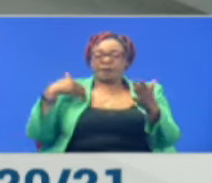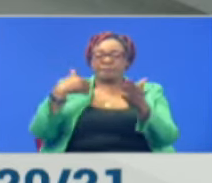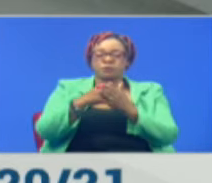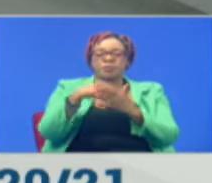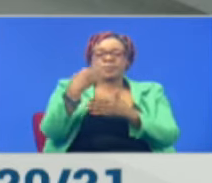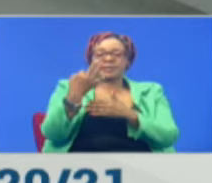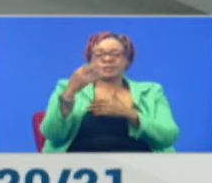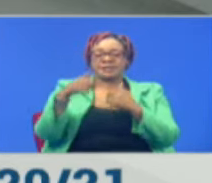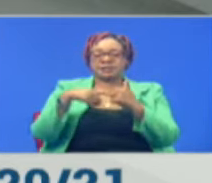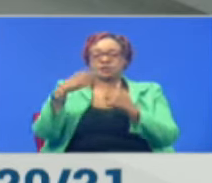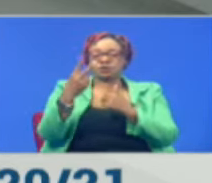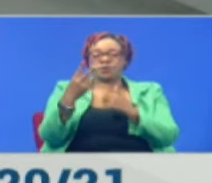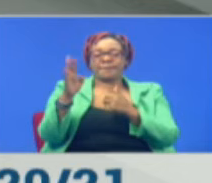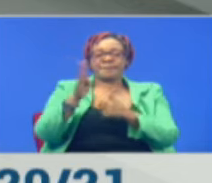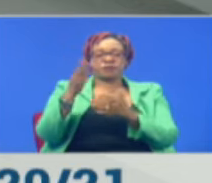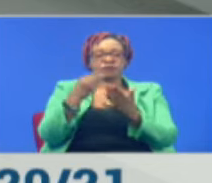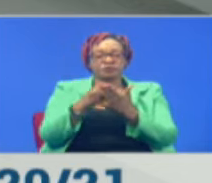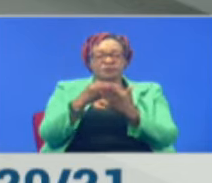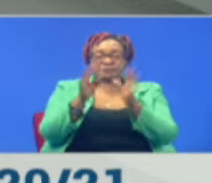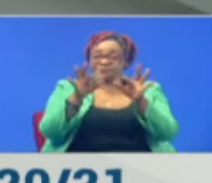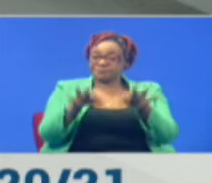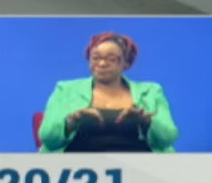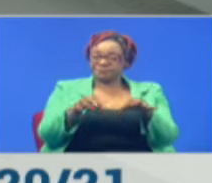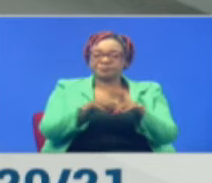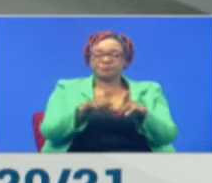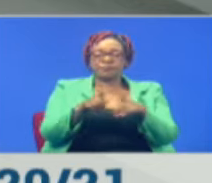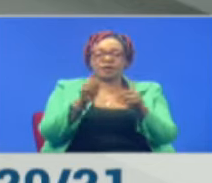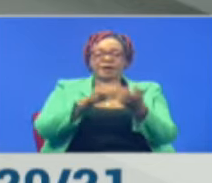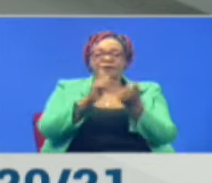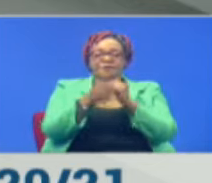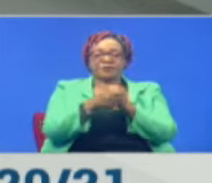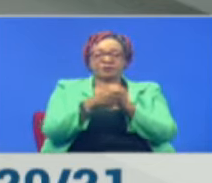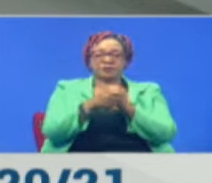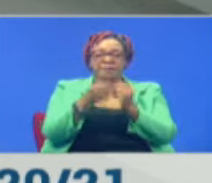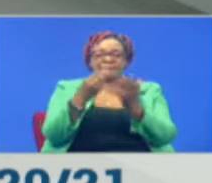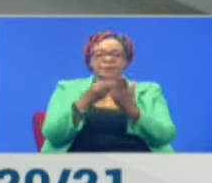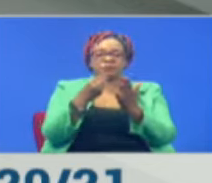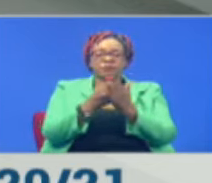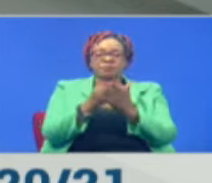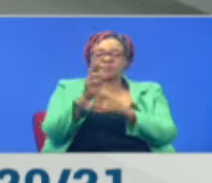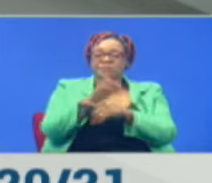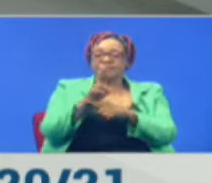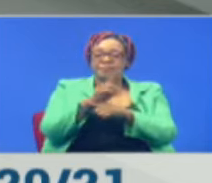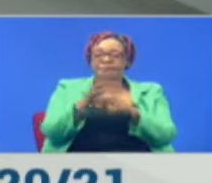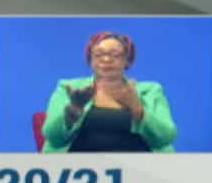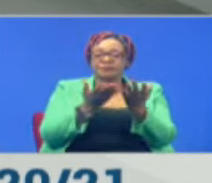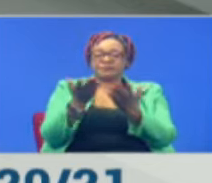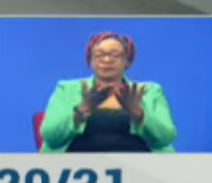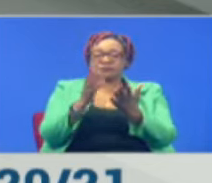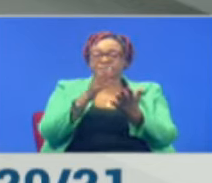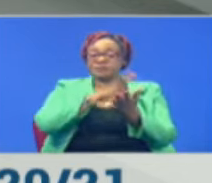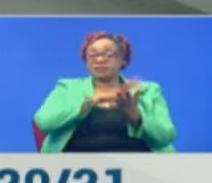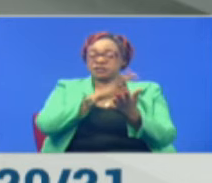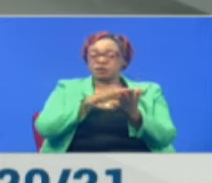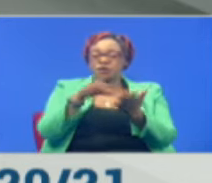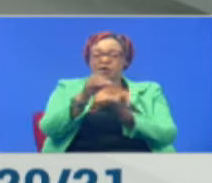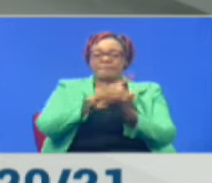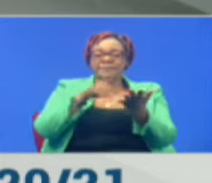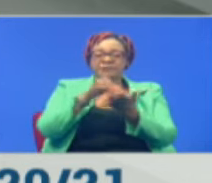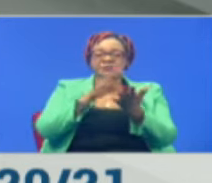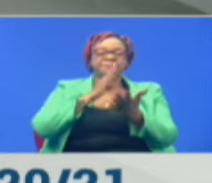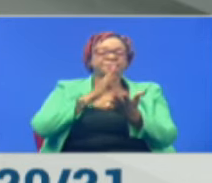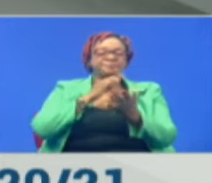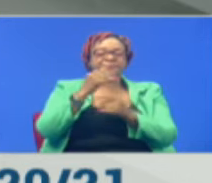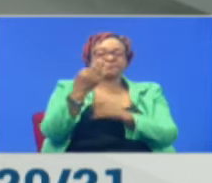billion shillings. The Treasury has also revised upward the amount to be spent on servicing interest on domestic debt by